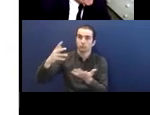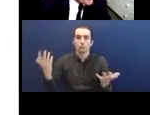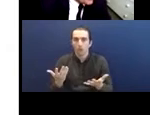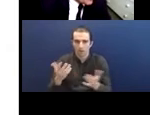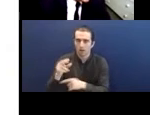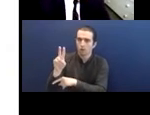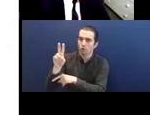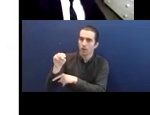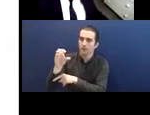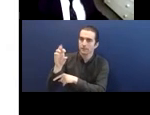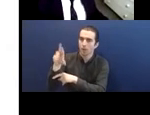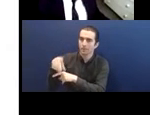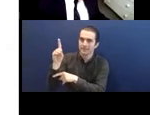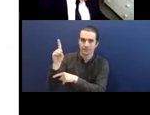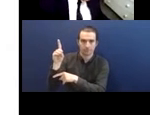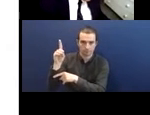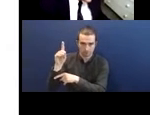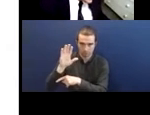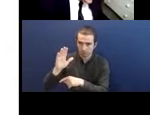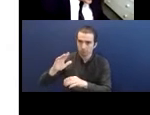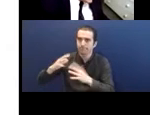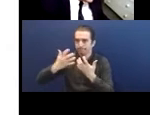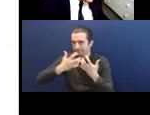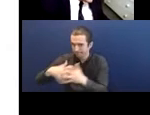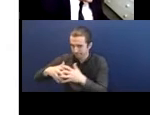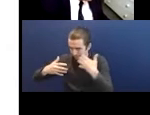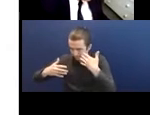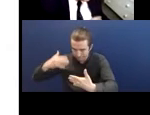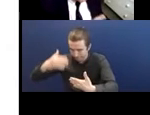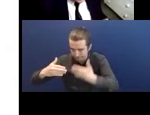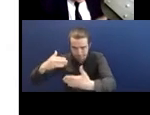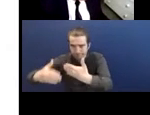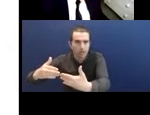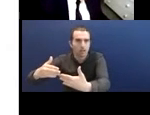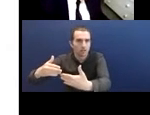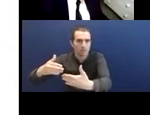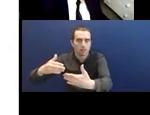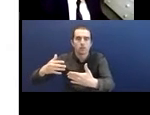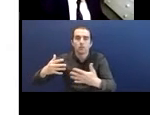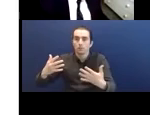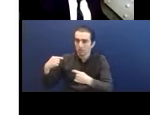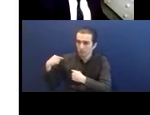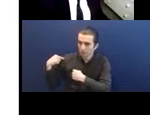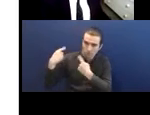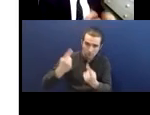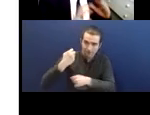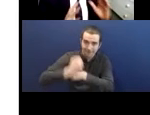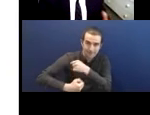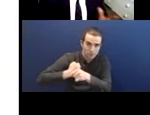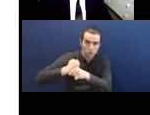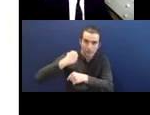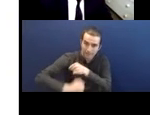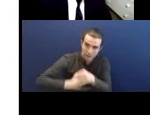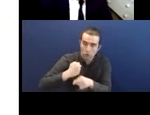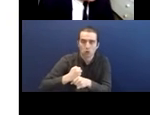to clarify what inclusion was and what it wasn't. And that is a very useful guide. So in